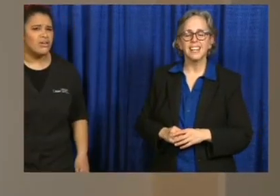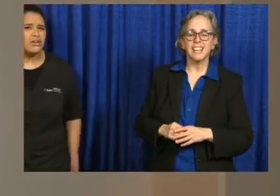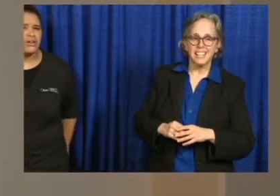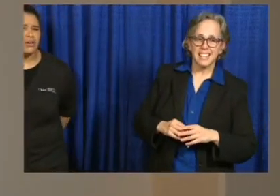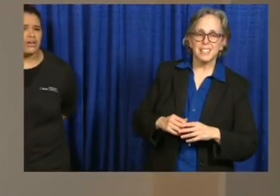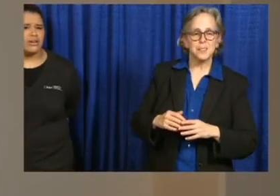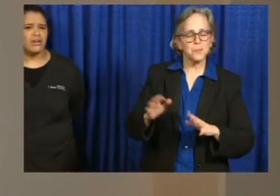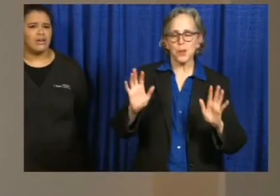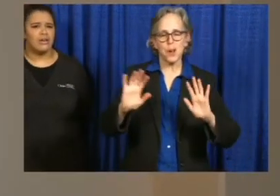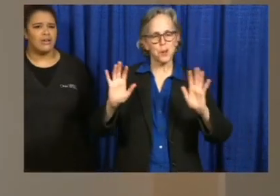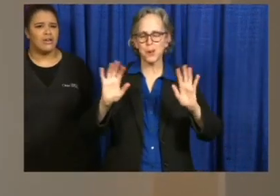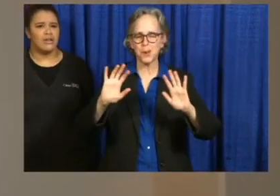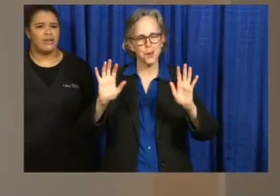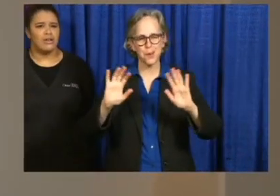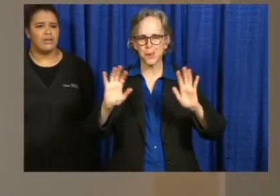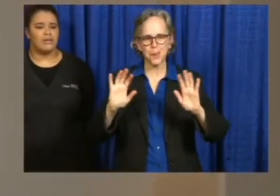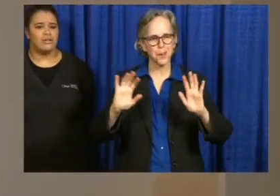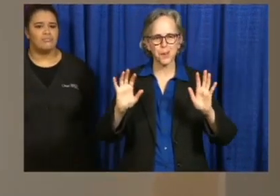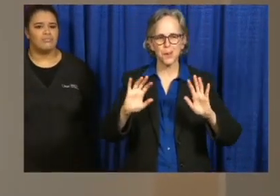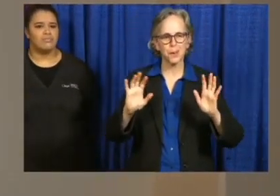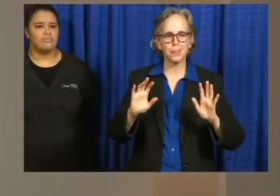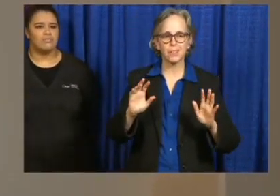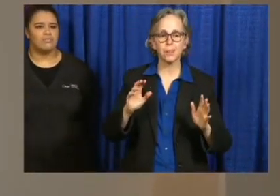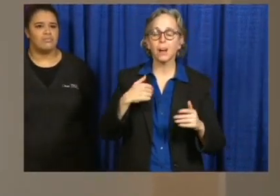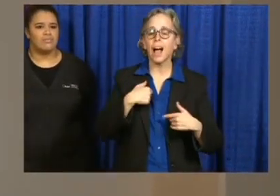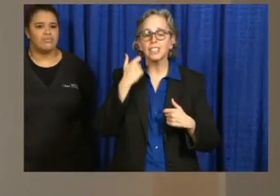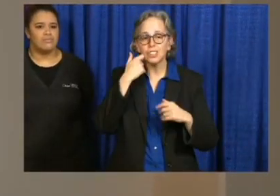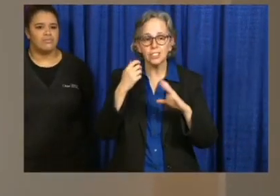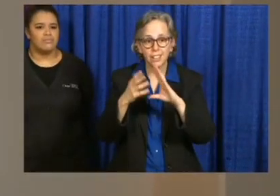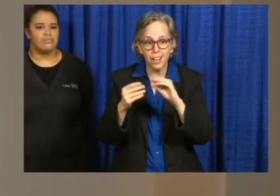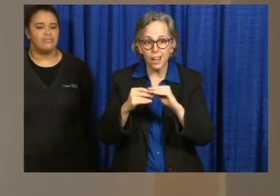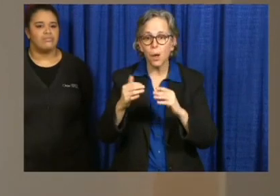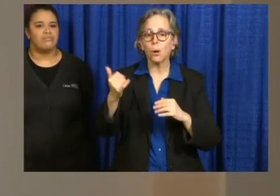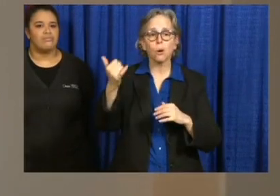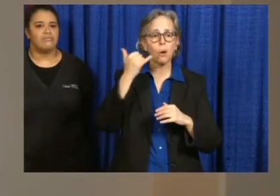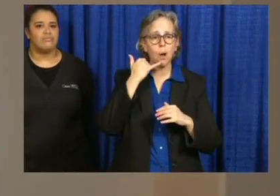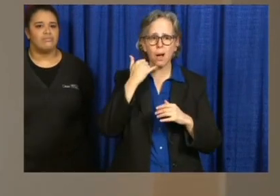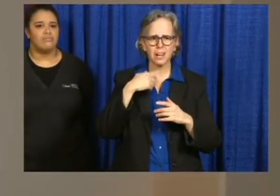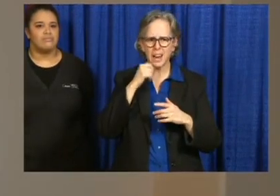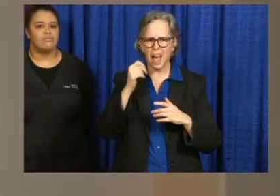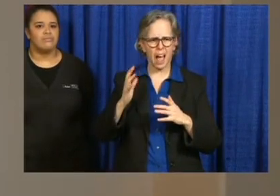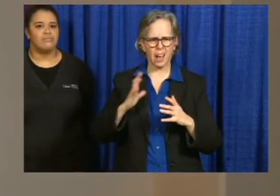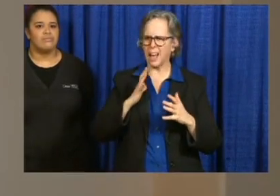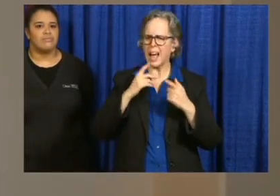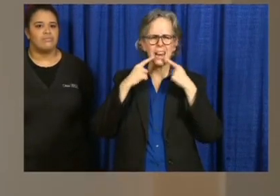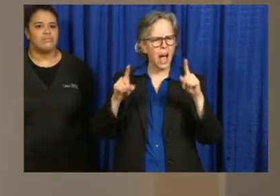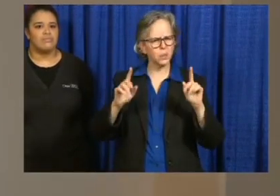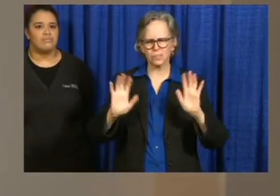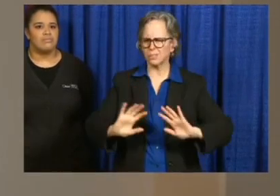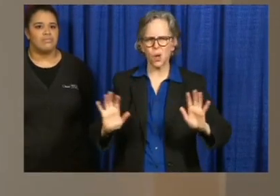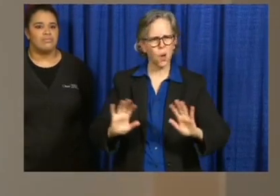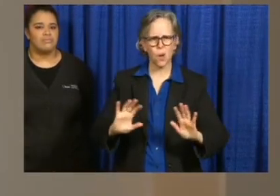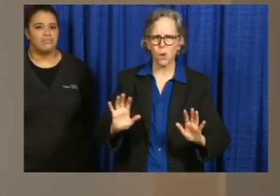call was not an announcement, and it was not in any way to be construed as one. Thank you.